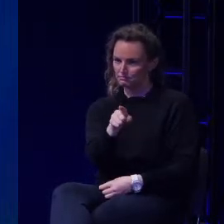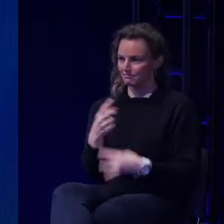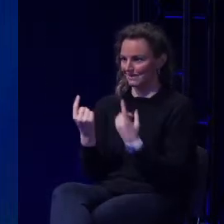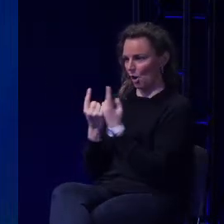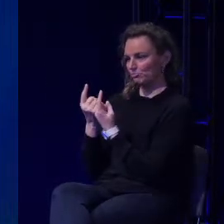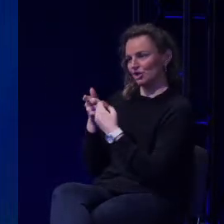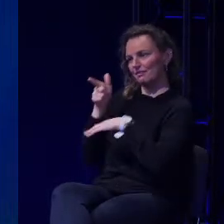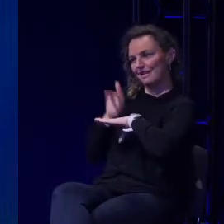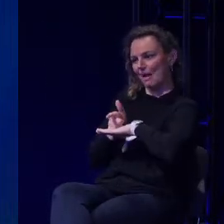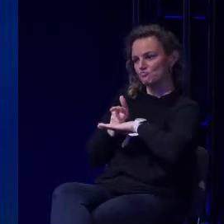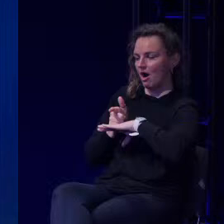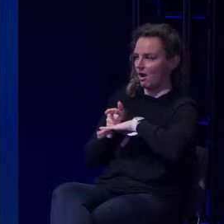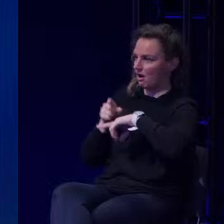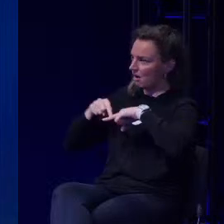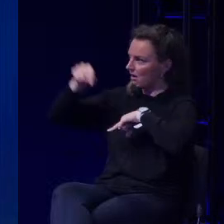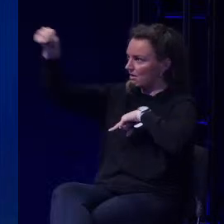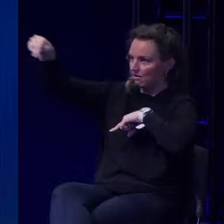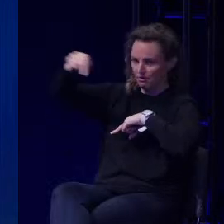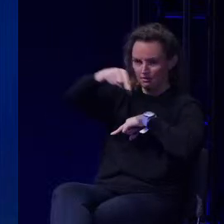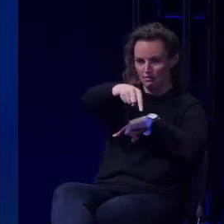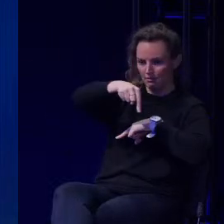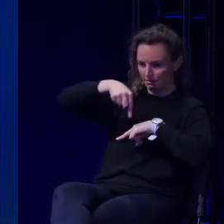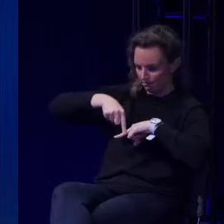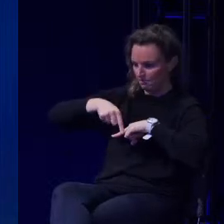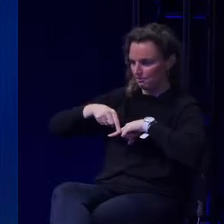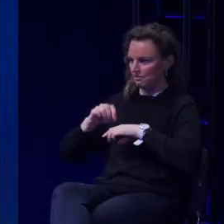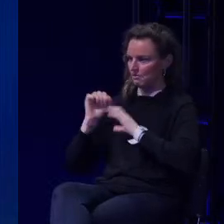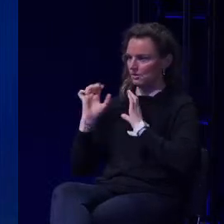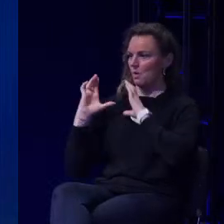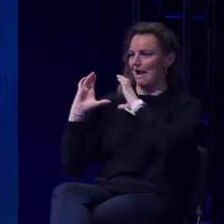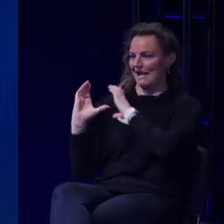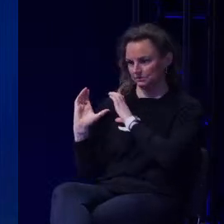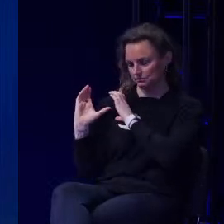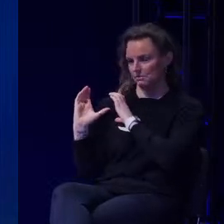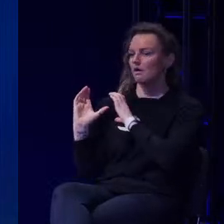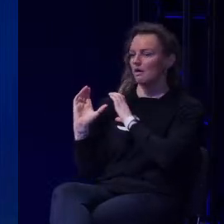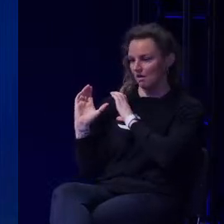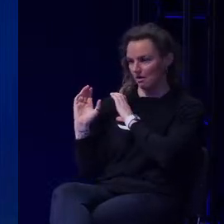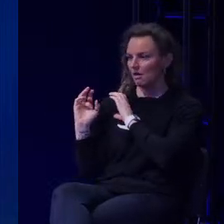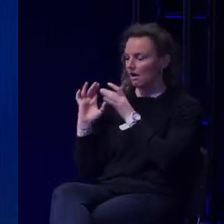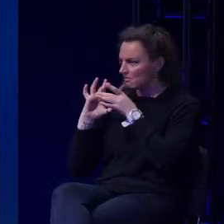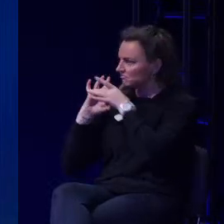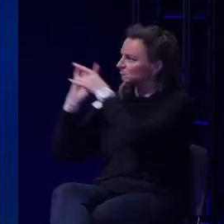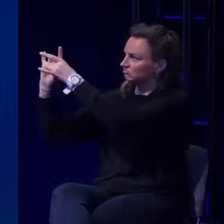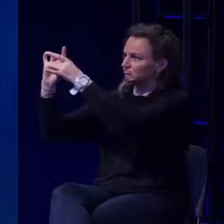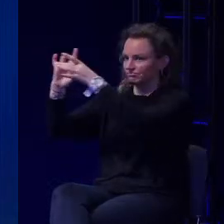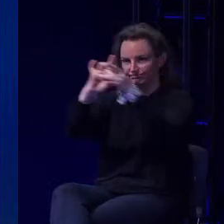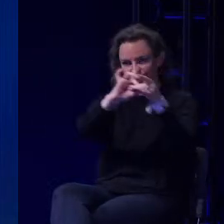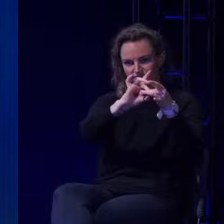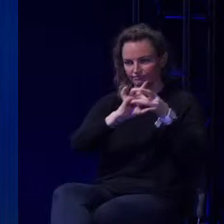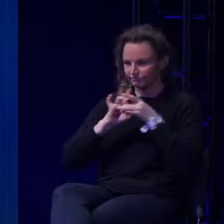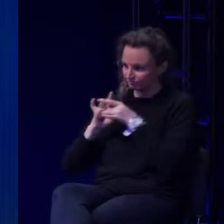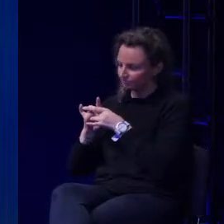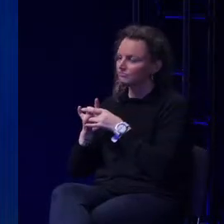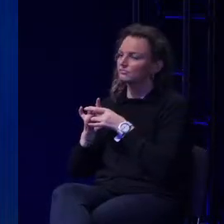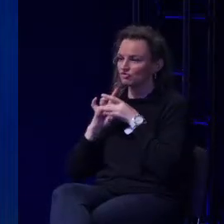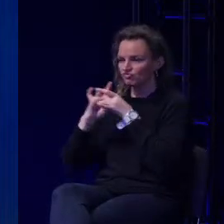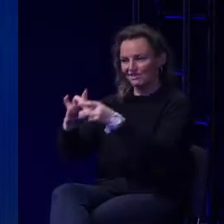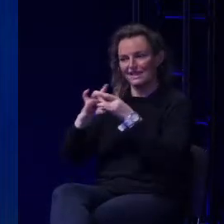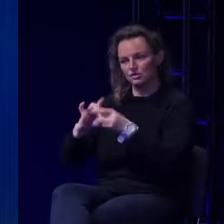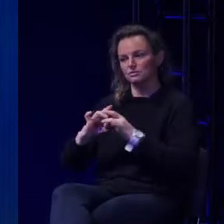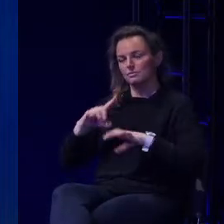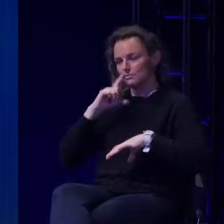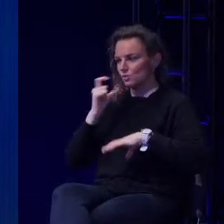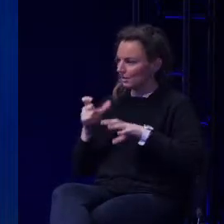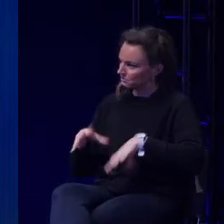And you, if you put it in your hand and you move around, it's suddenly a kinetic relationship. And you would start the shot and you think, that's